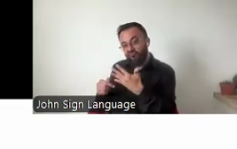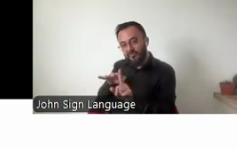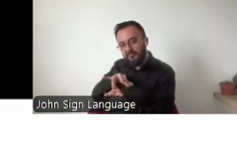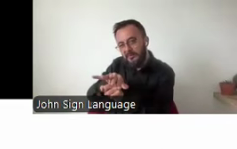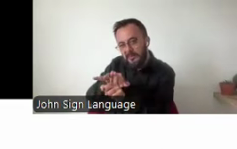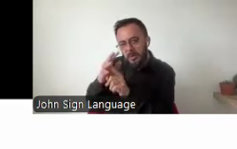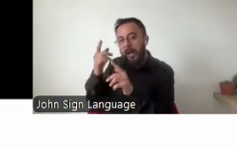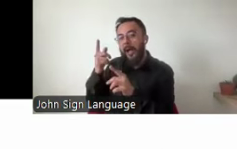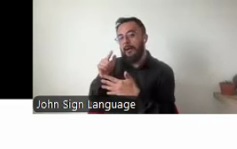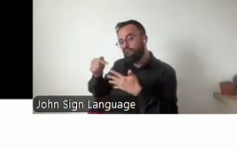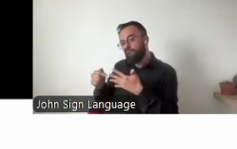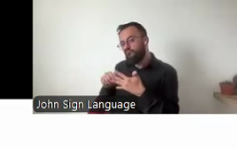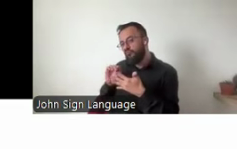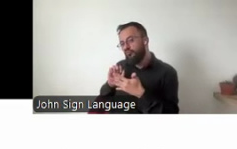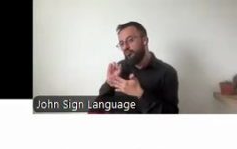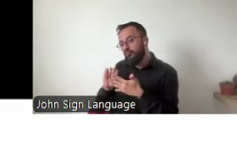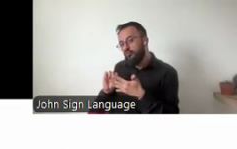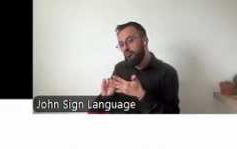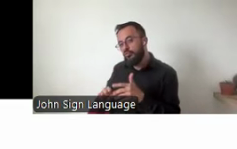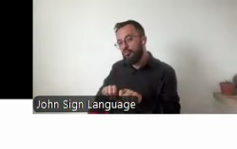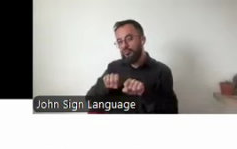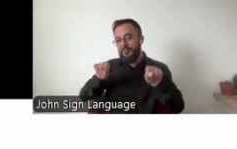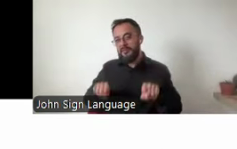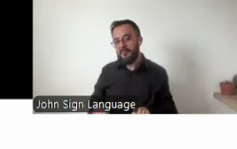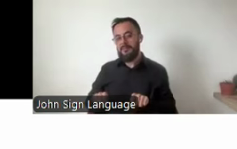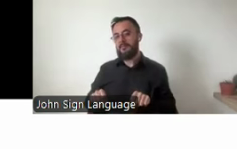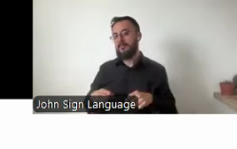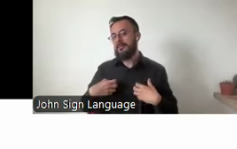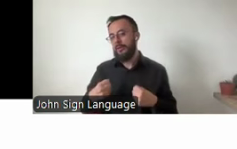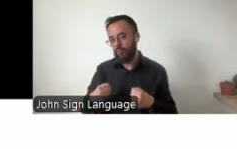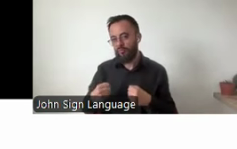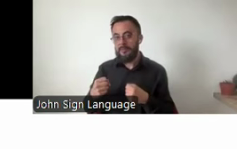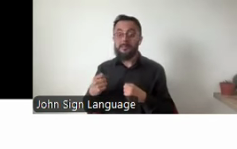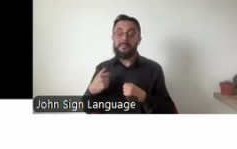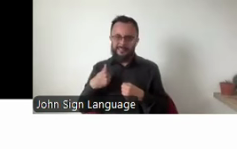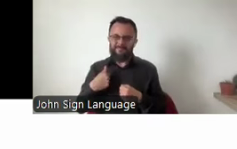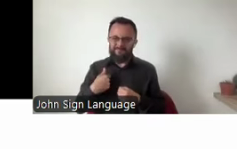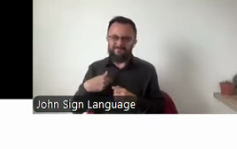what the Guide for Action very much targets.